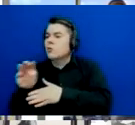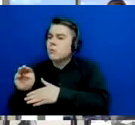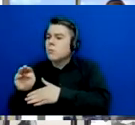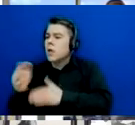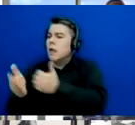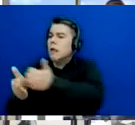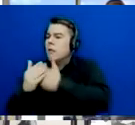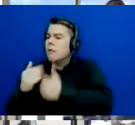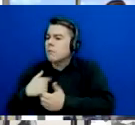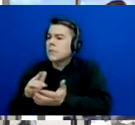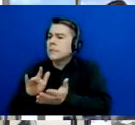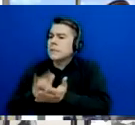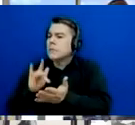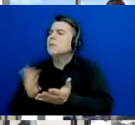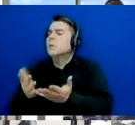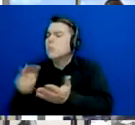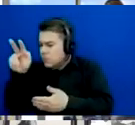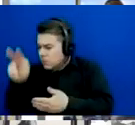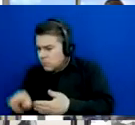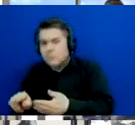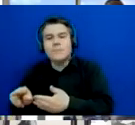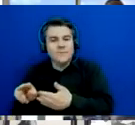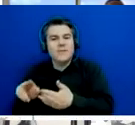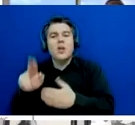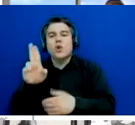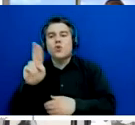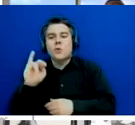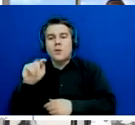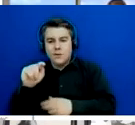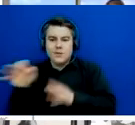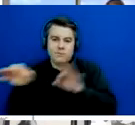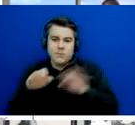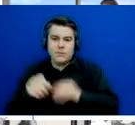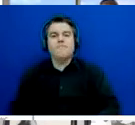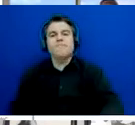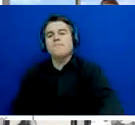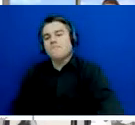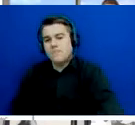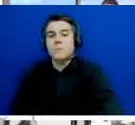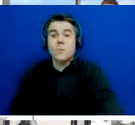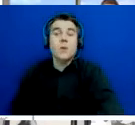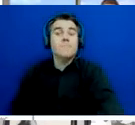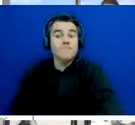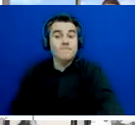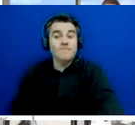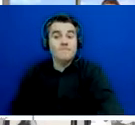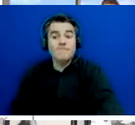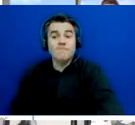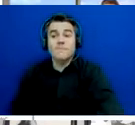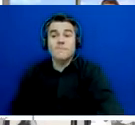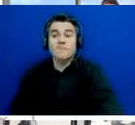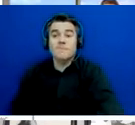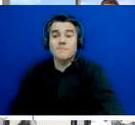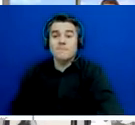are available to you in that Plexus New Ambassador Academy. So also, we just had a big